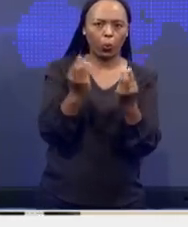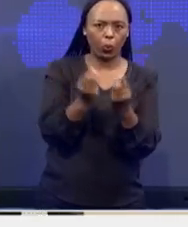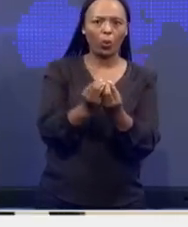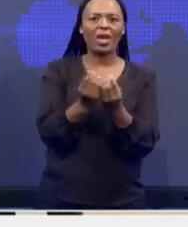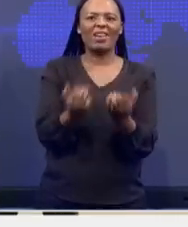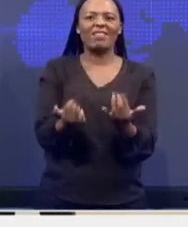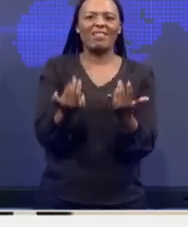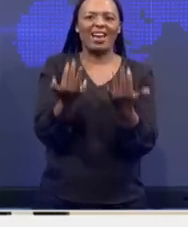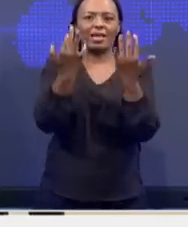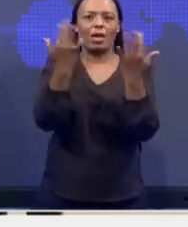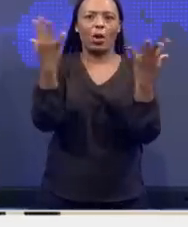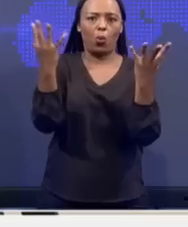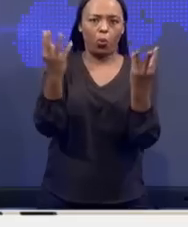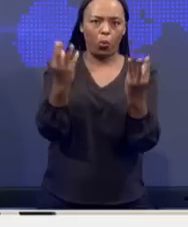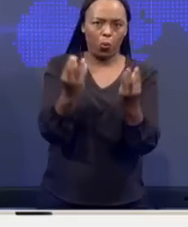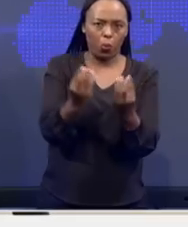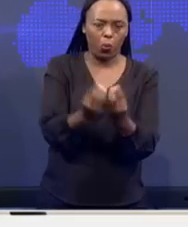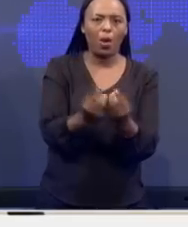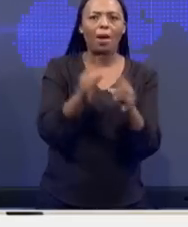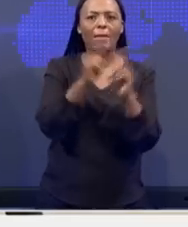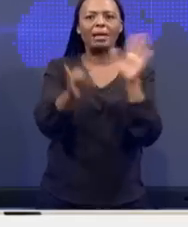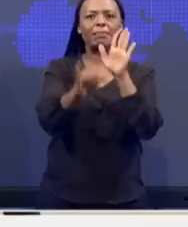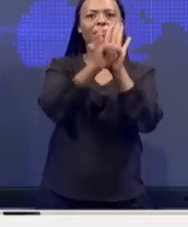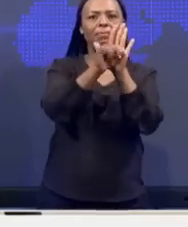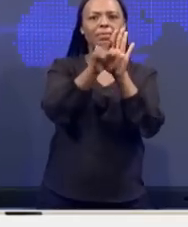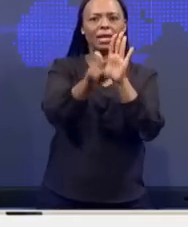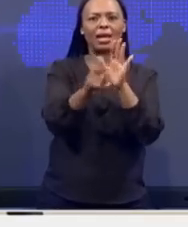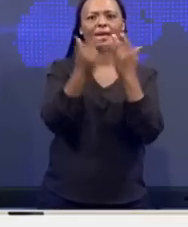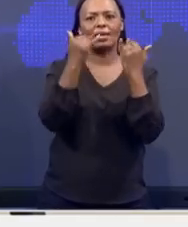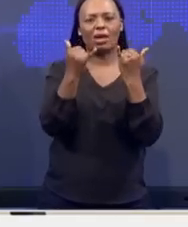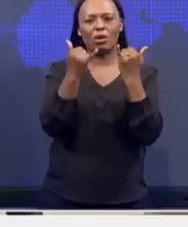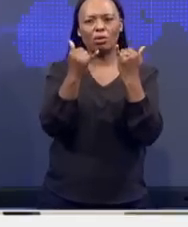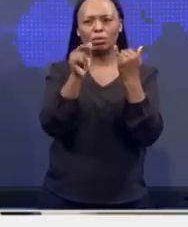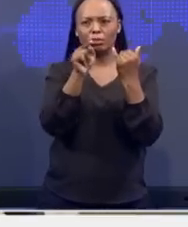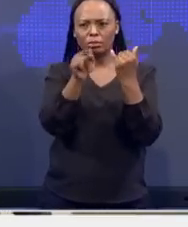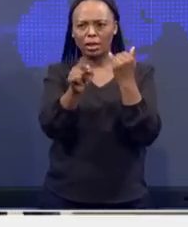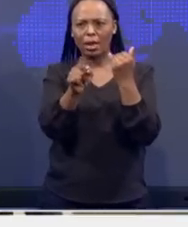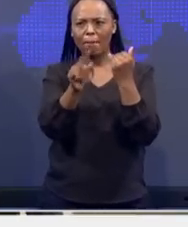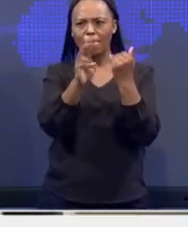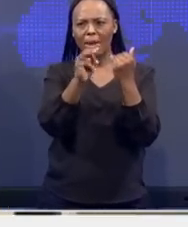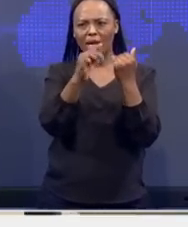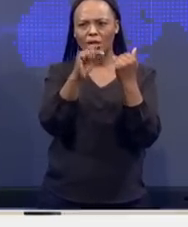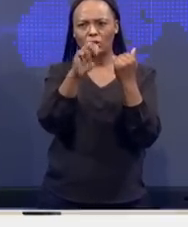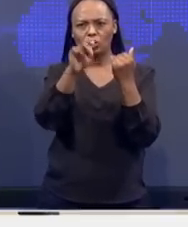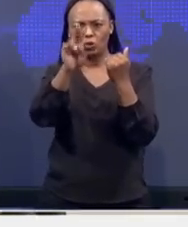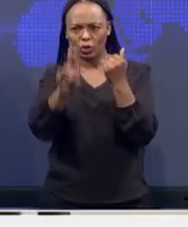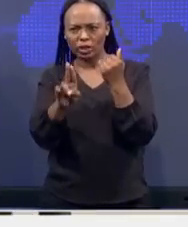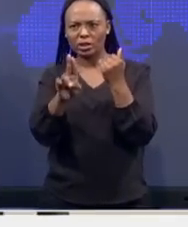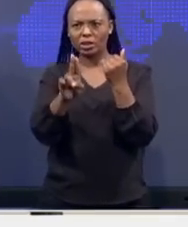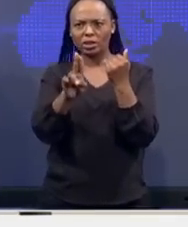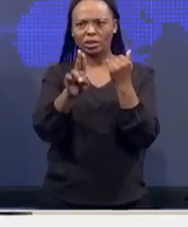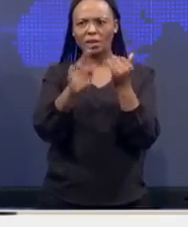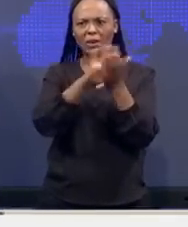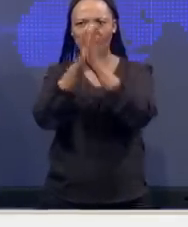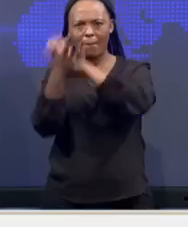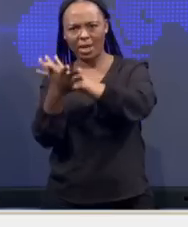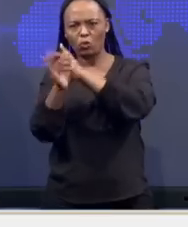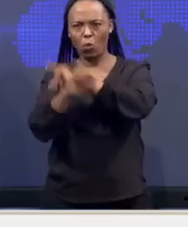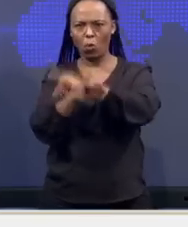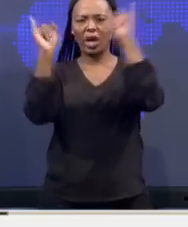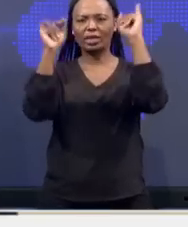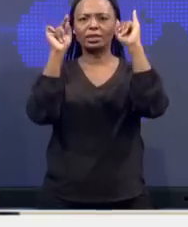that we had picked it up, that the magnitude was just too high. You can pick it up even now